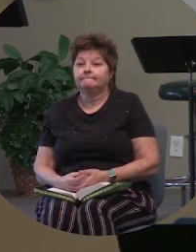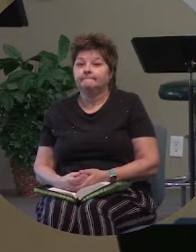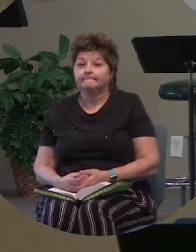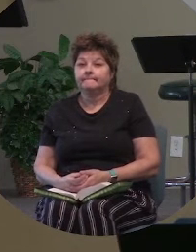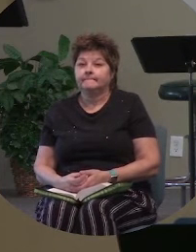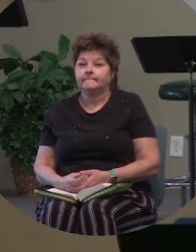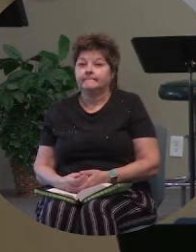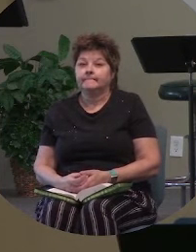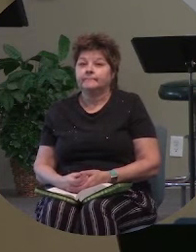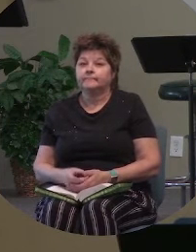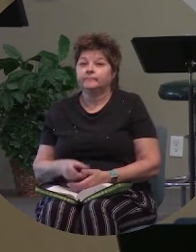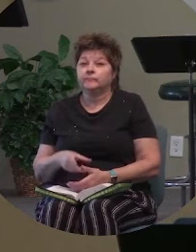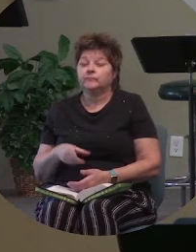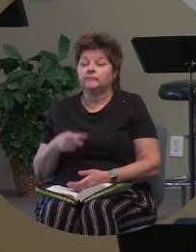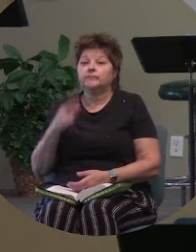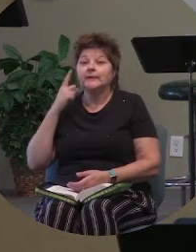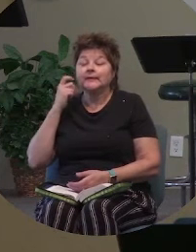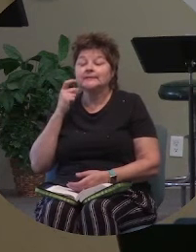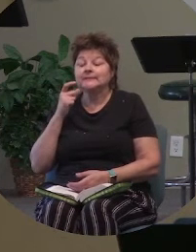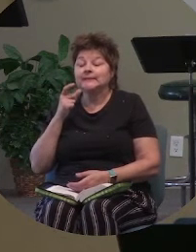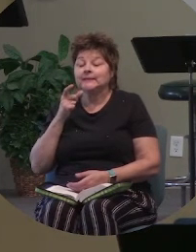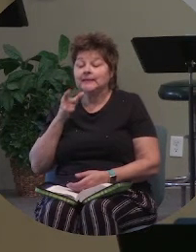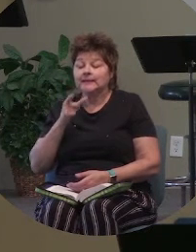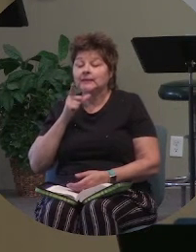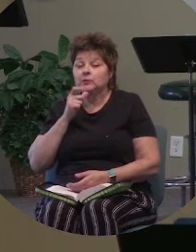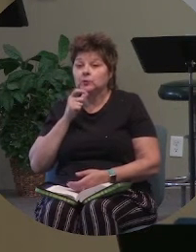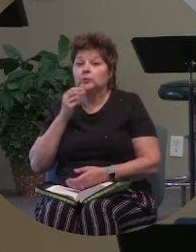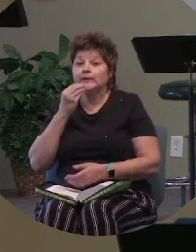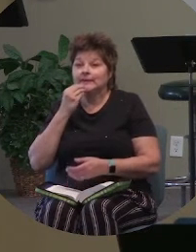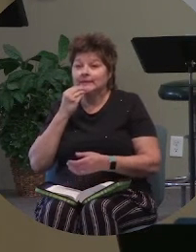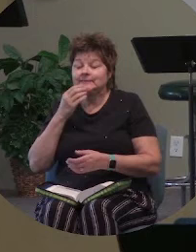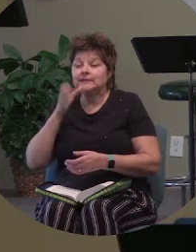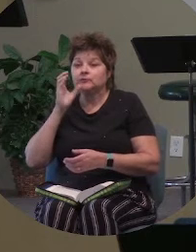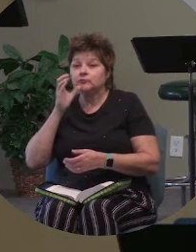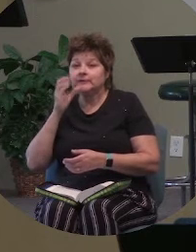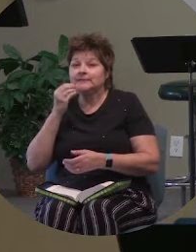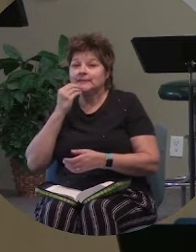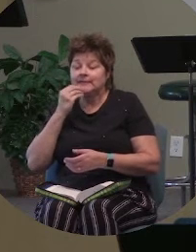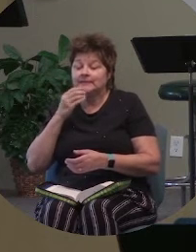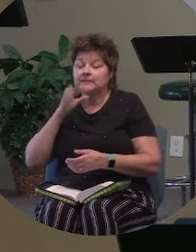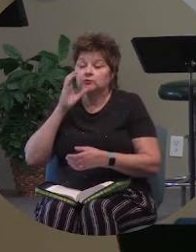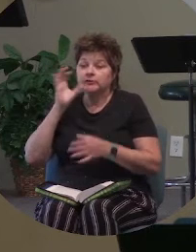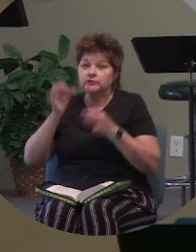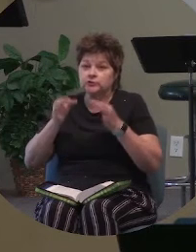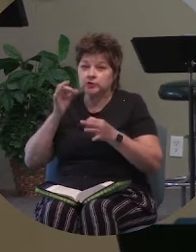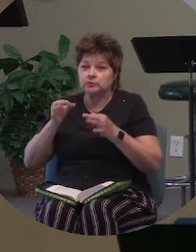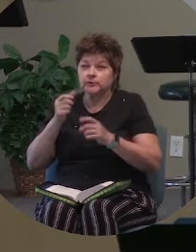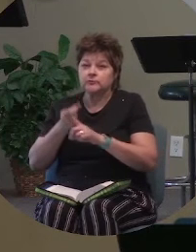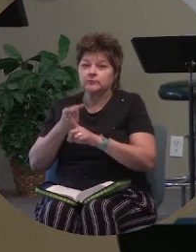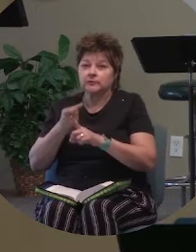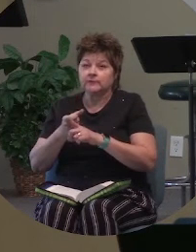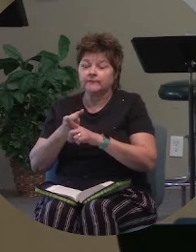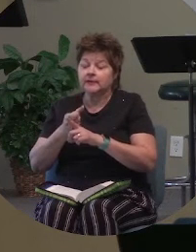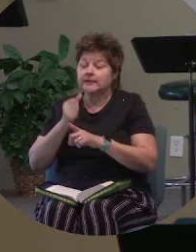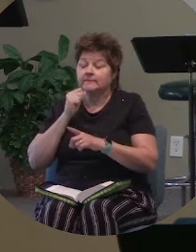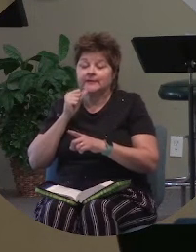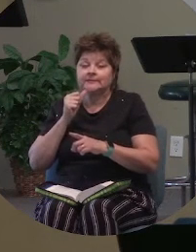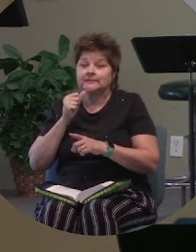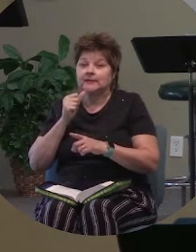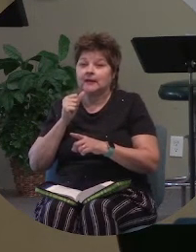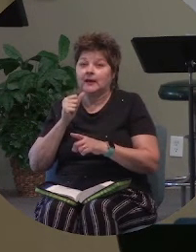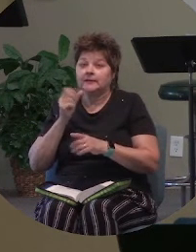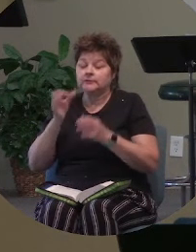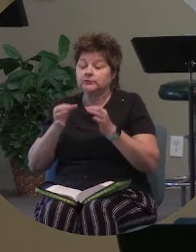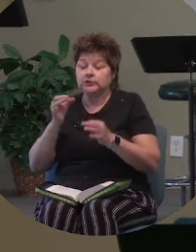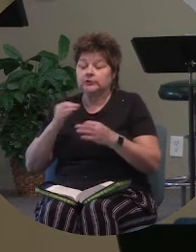For he who eats and drinks judgment to himself, if he does not judge the body